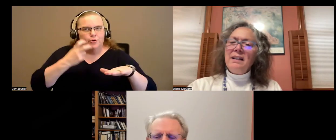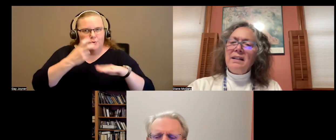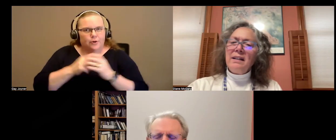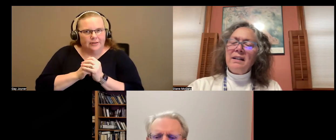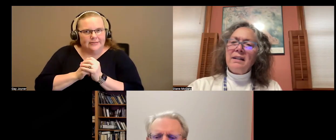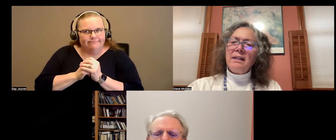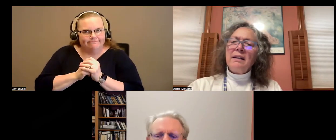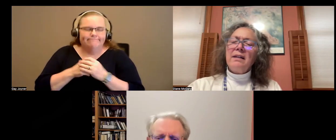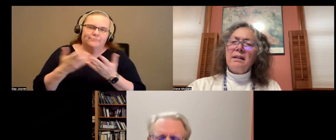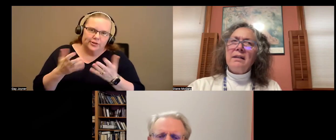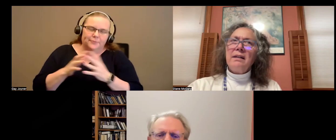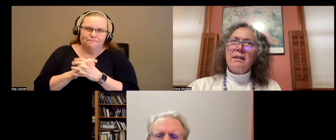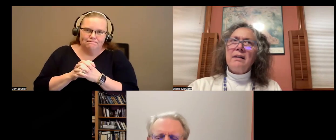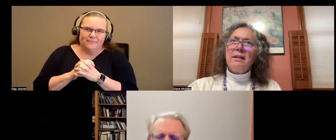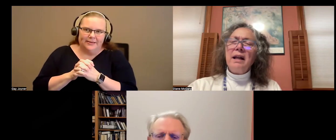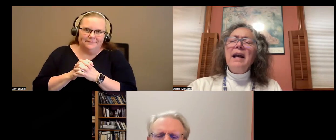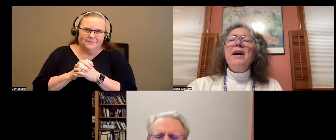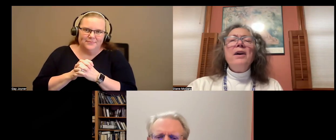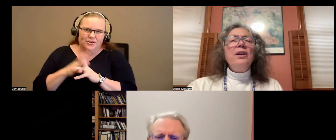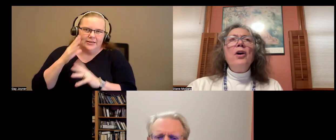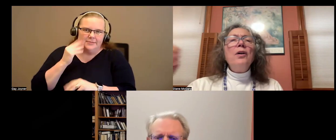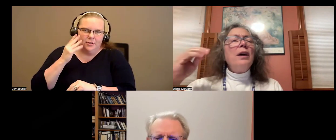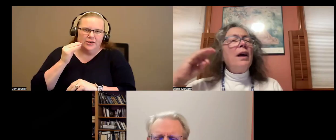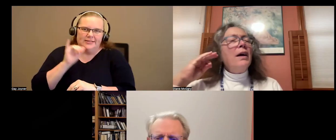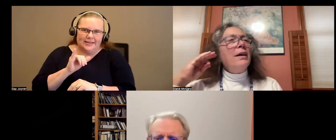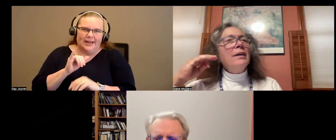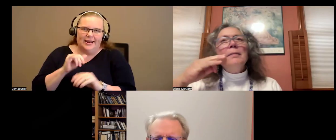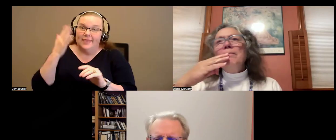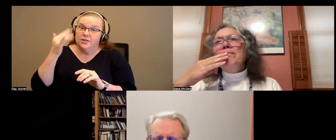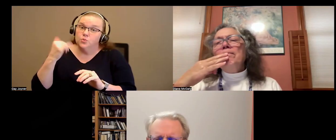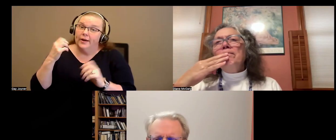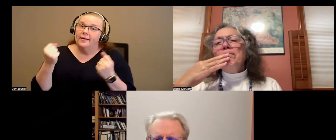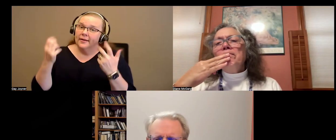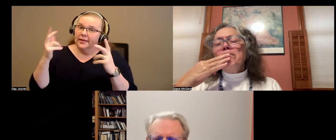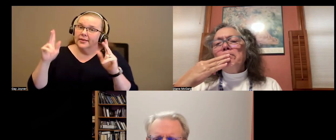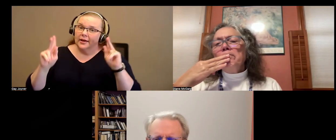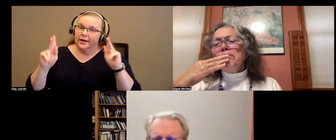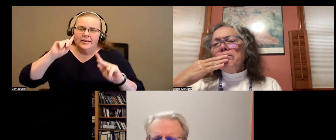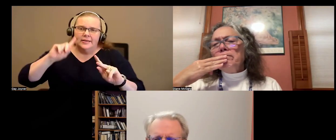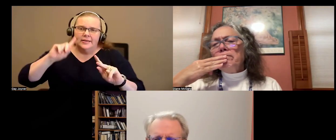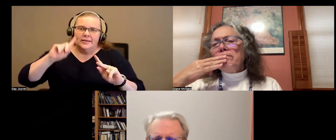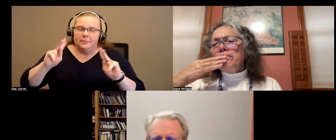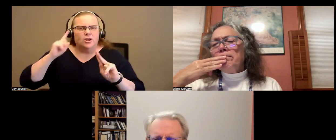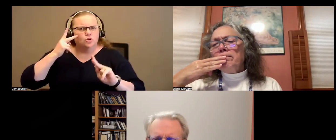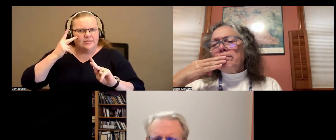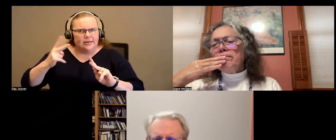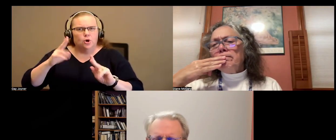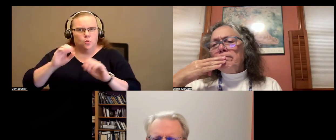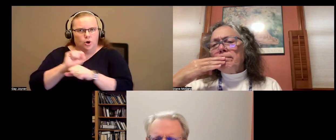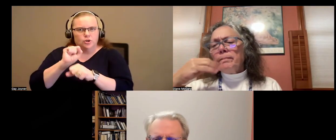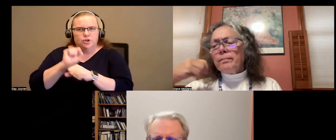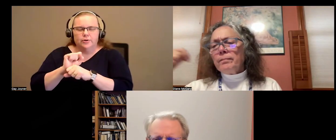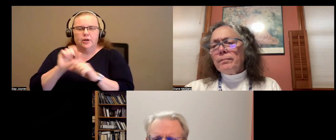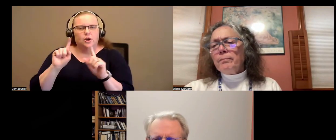up during oralism. Mm. So, Mm. yeah, she You know, experienced that. And that's why a lot of deaf people, and you'll see